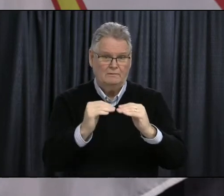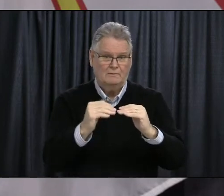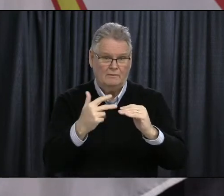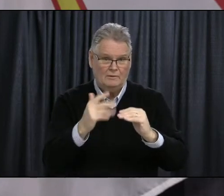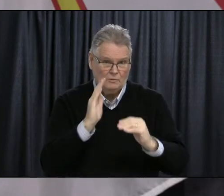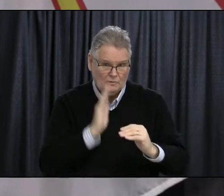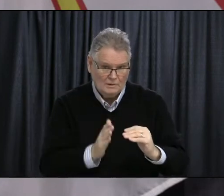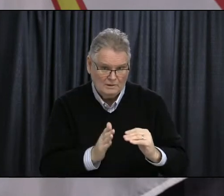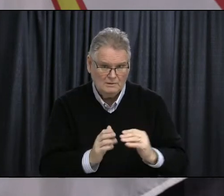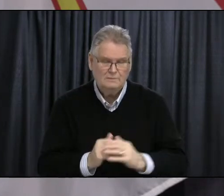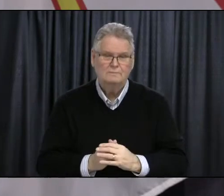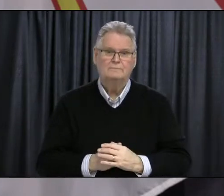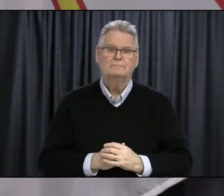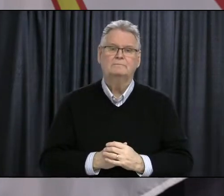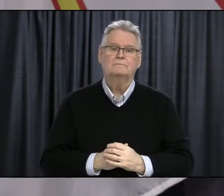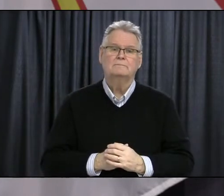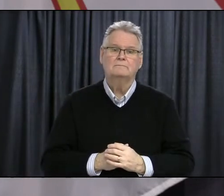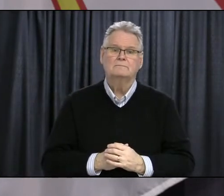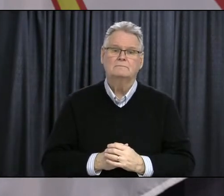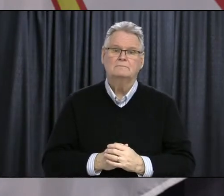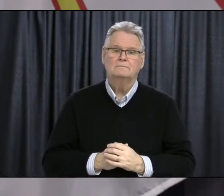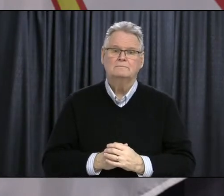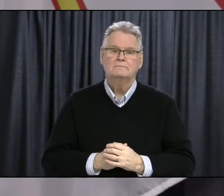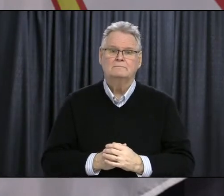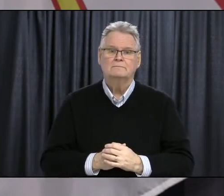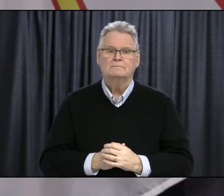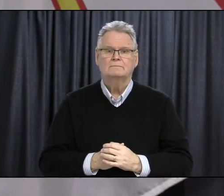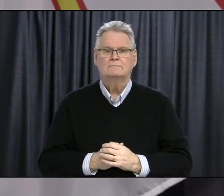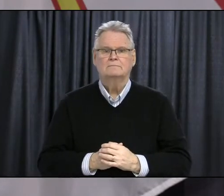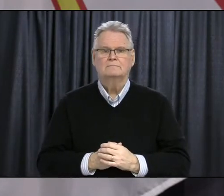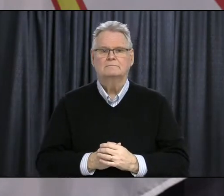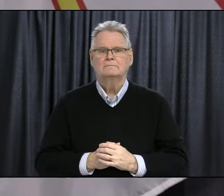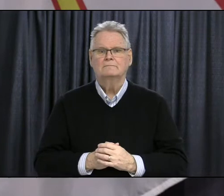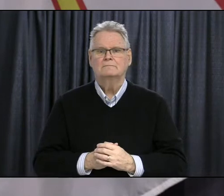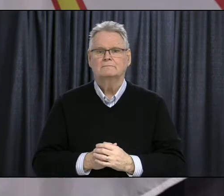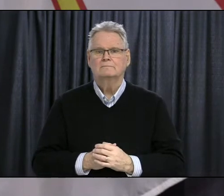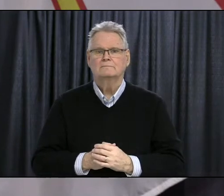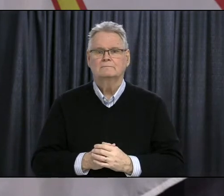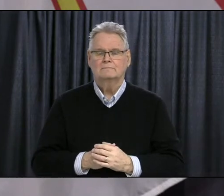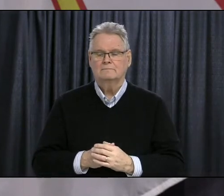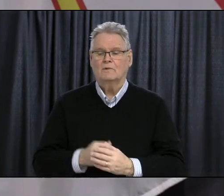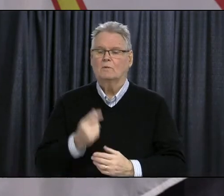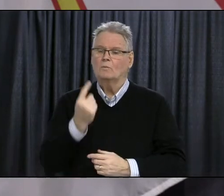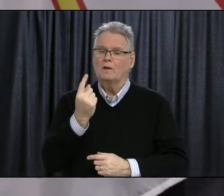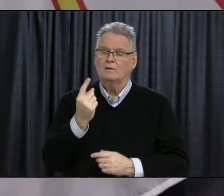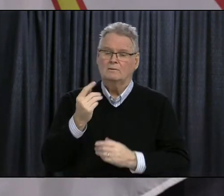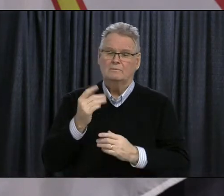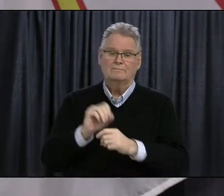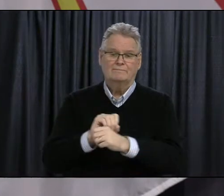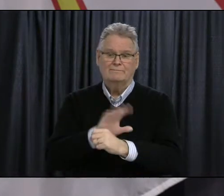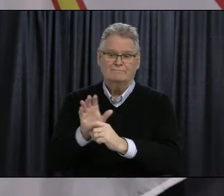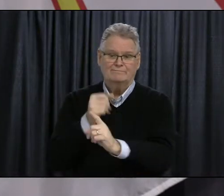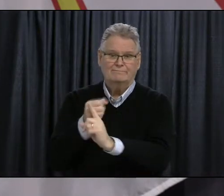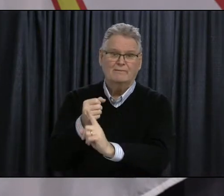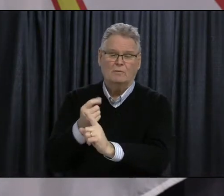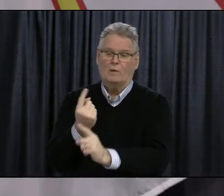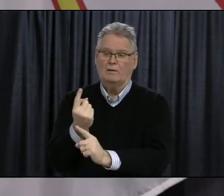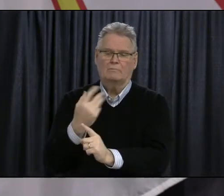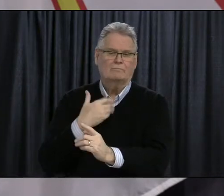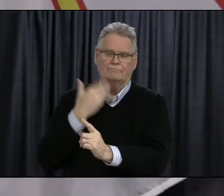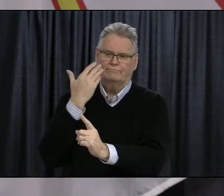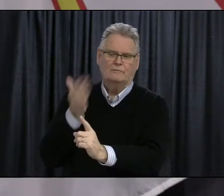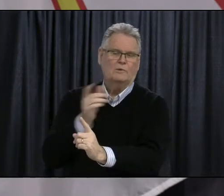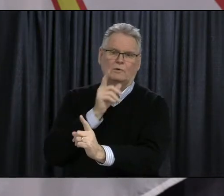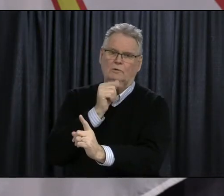that cluster. But we do have a cluster, therefore, that's non-epi linked. So we're not, at this point, we're